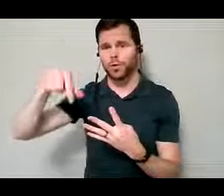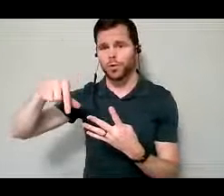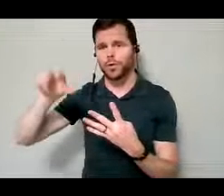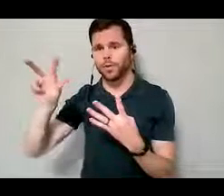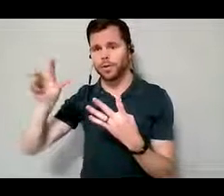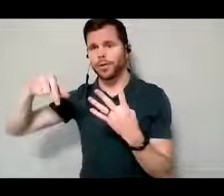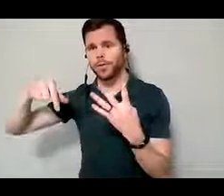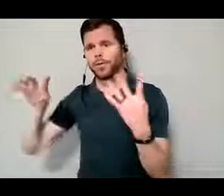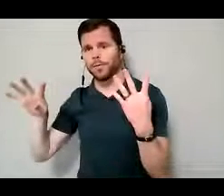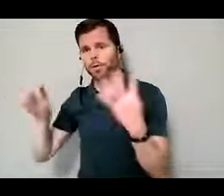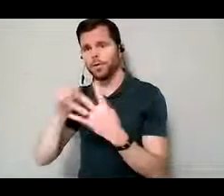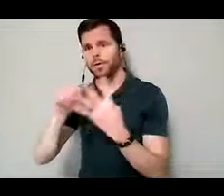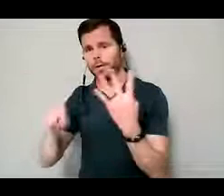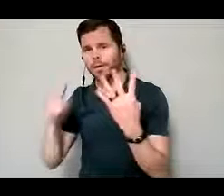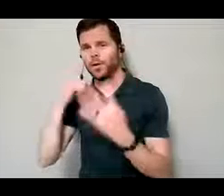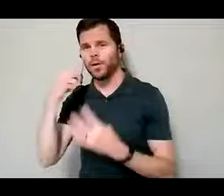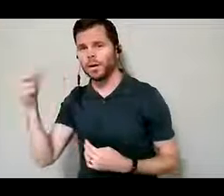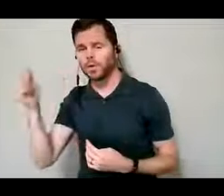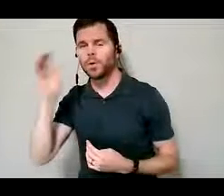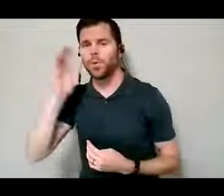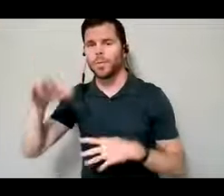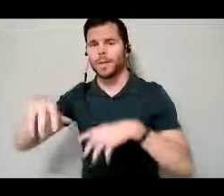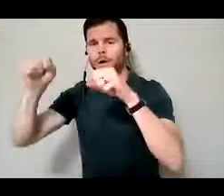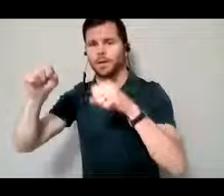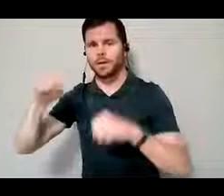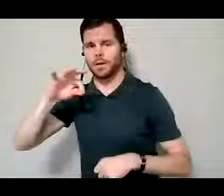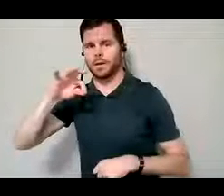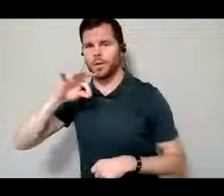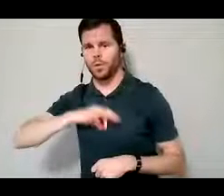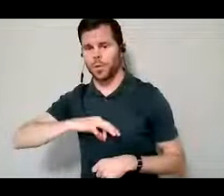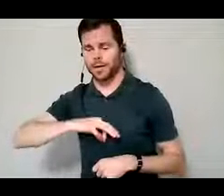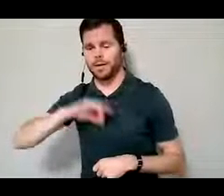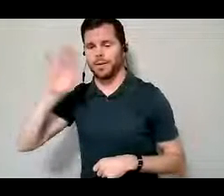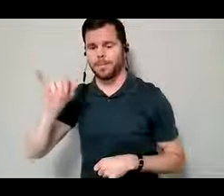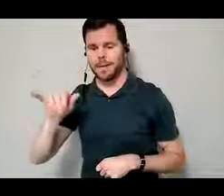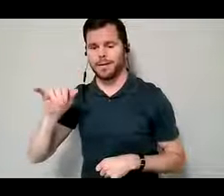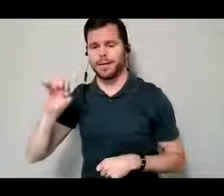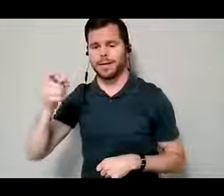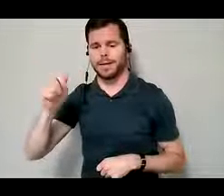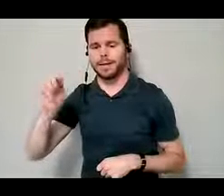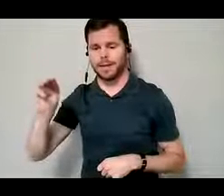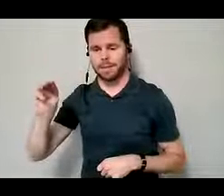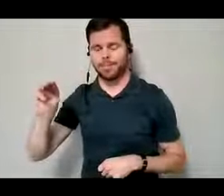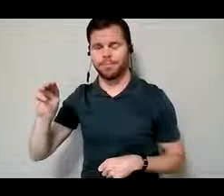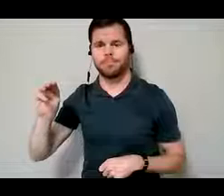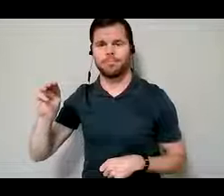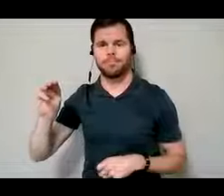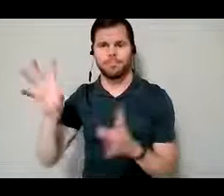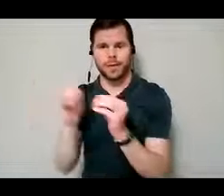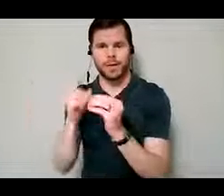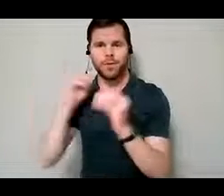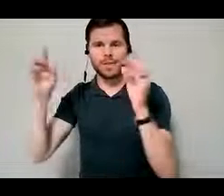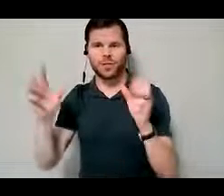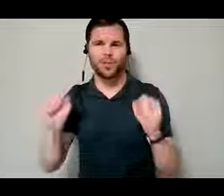course. For high school, we're going to host a credit by exam workshop for those teachers. And then we'd be happy to send that invite to counselors